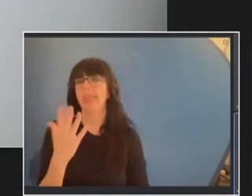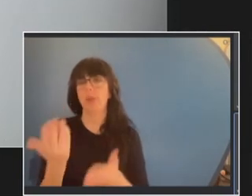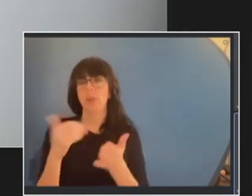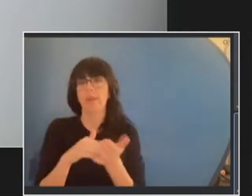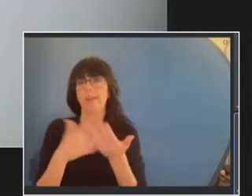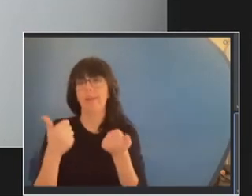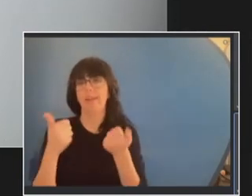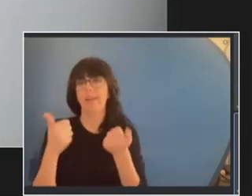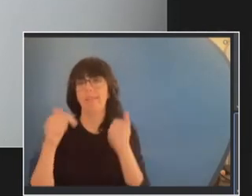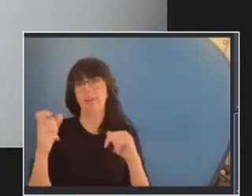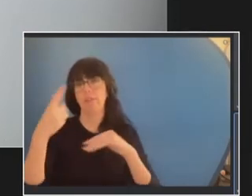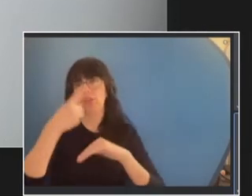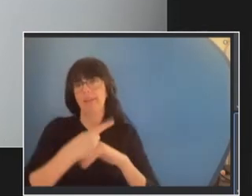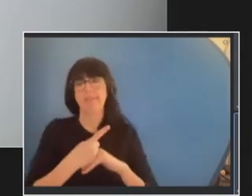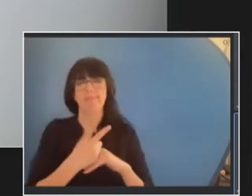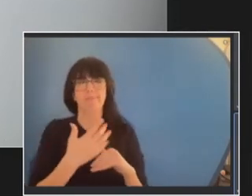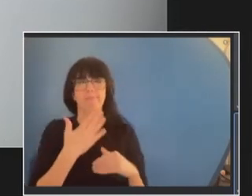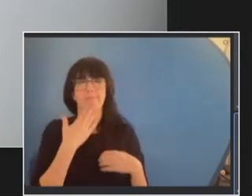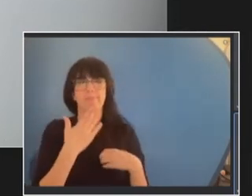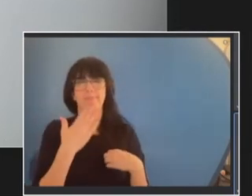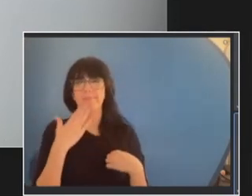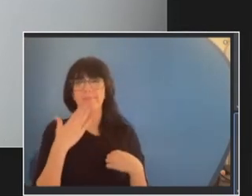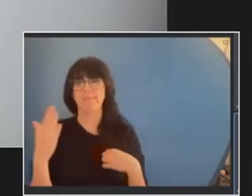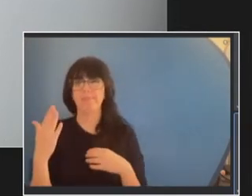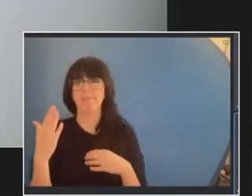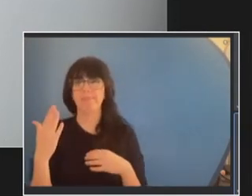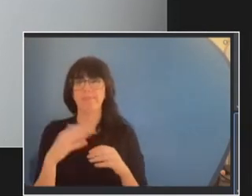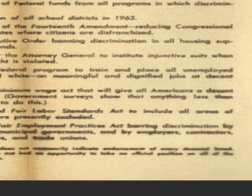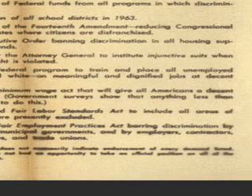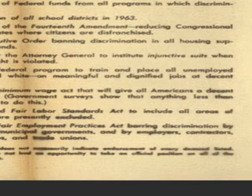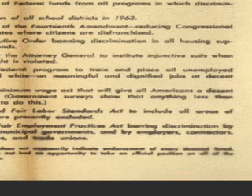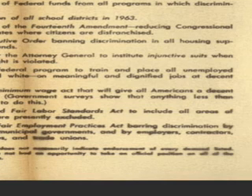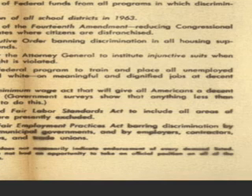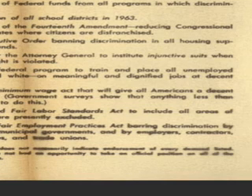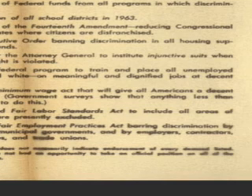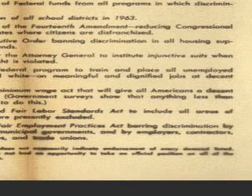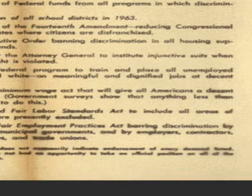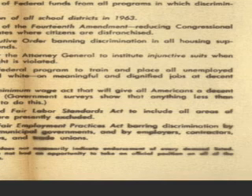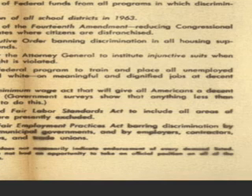day. Thank you. So if we could just pull up that Doc Seach slide again.